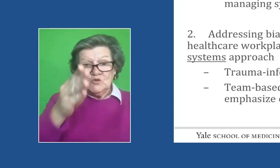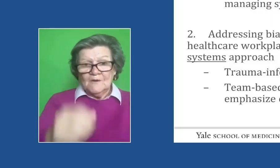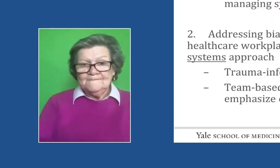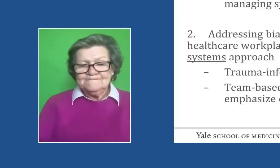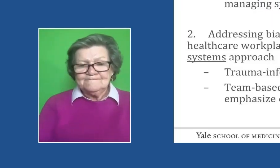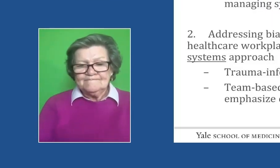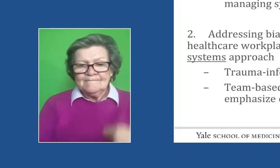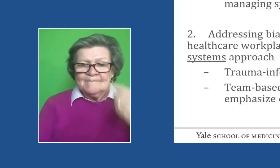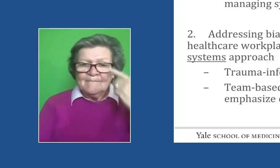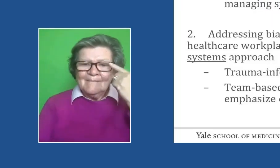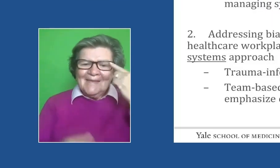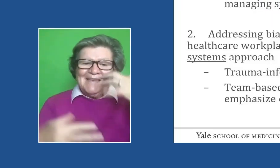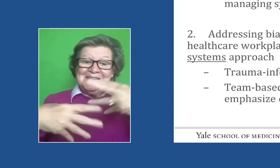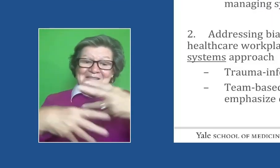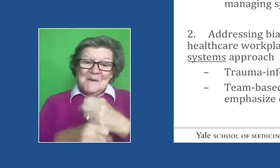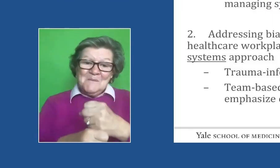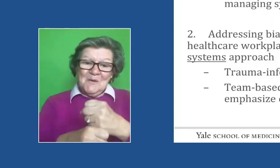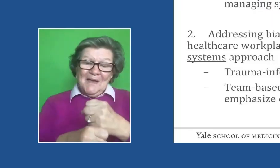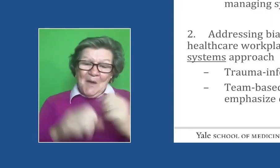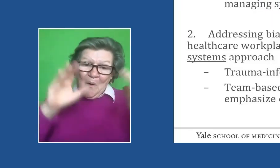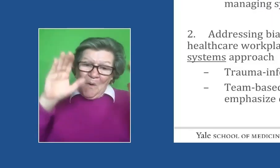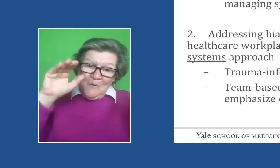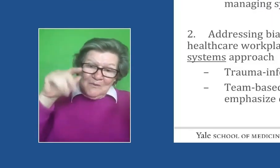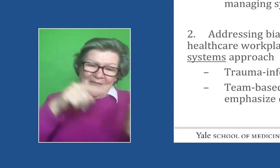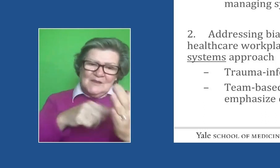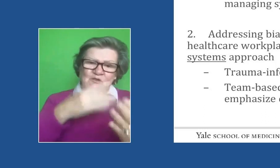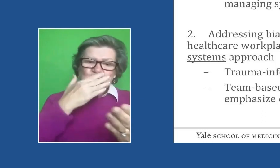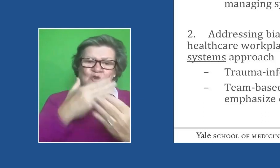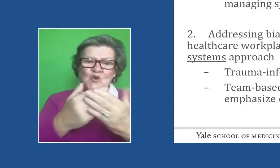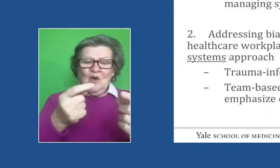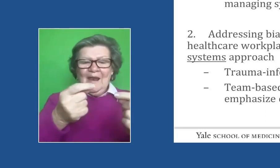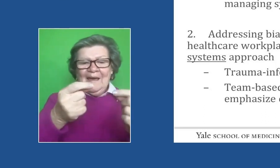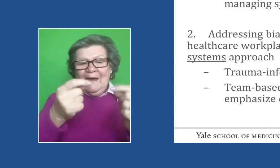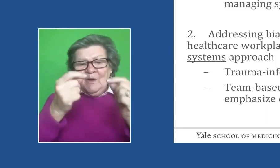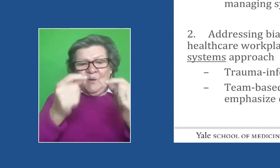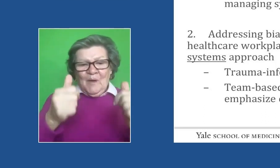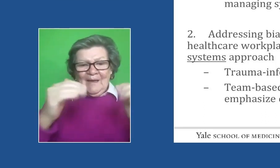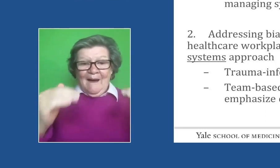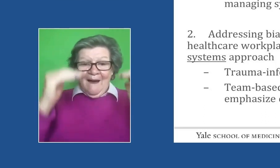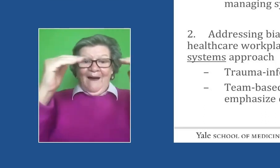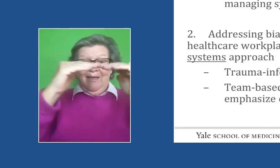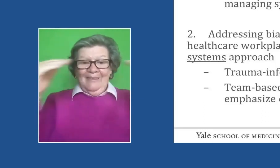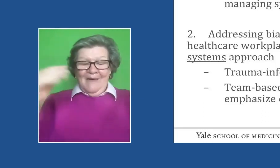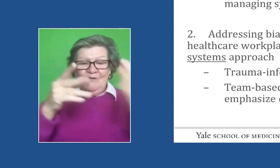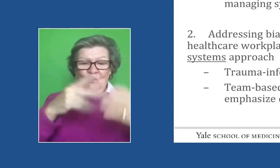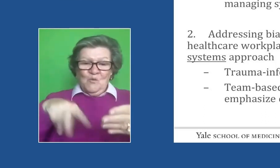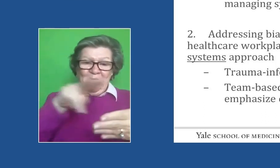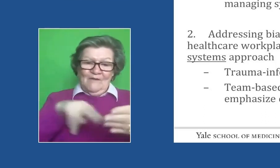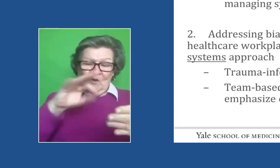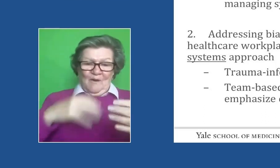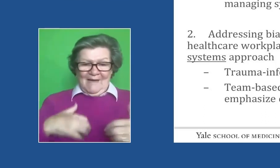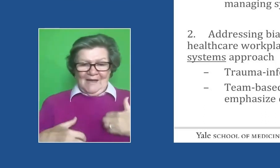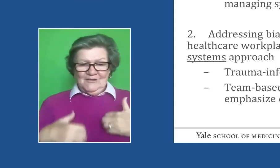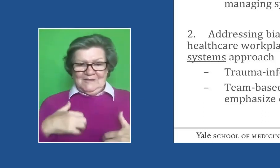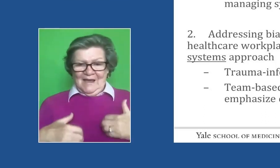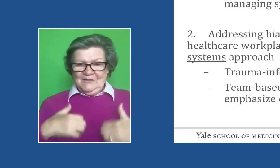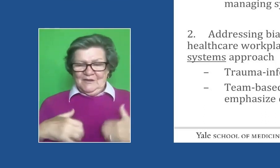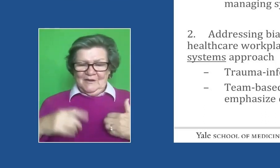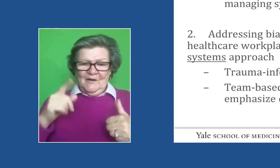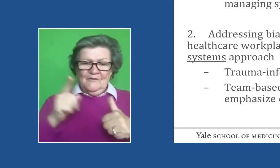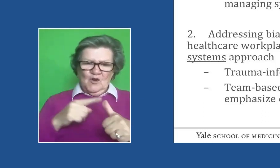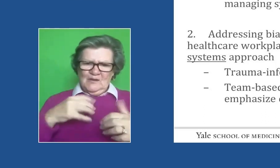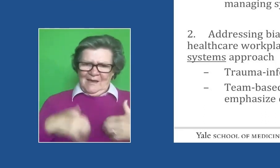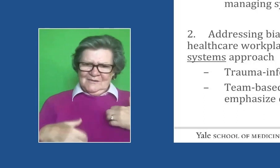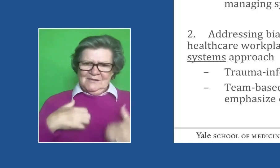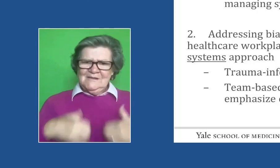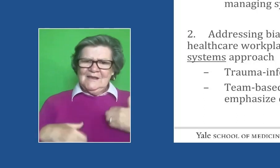So in summary, hopefully this was a good, quick, high-level review of agitation. The first piece is that agitation is a unique